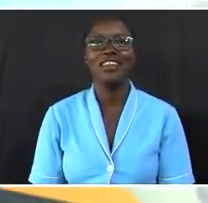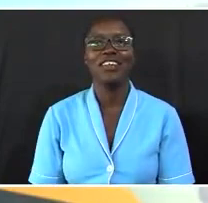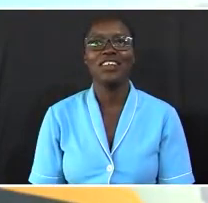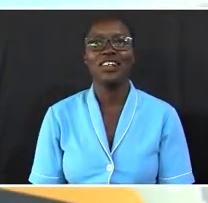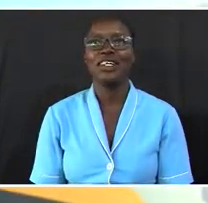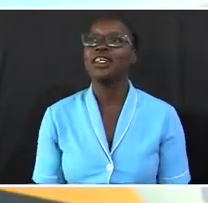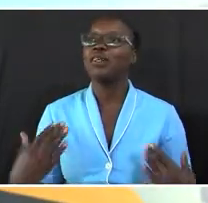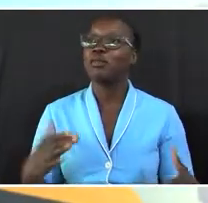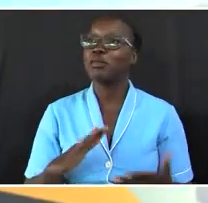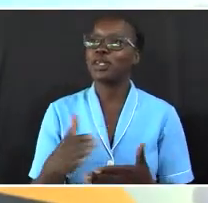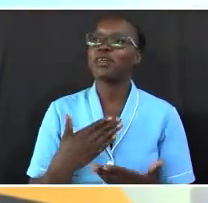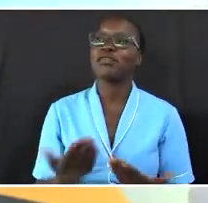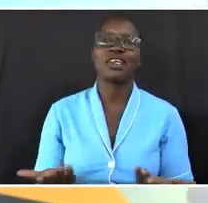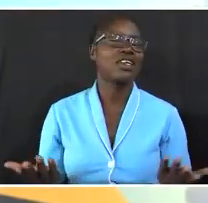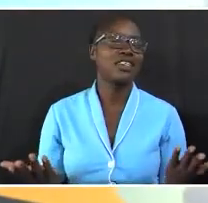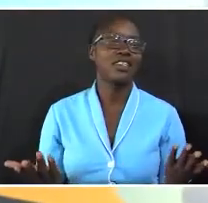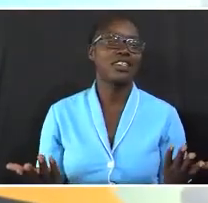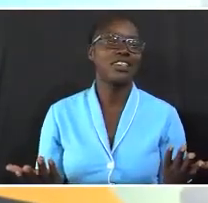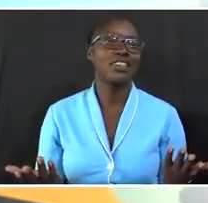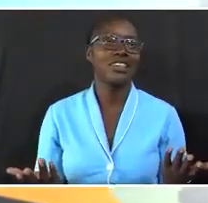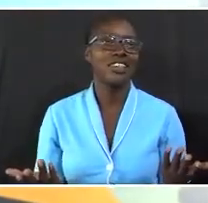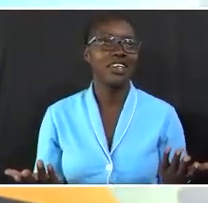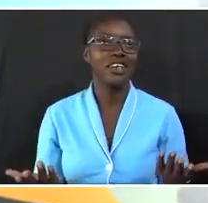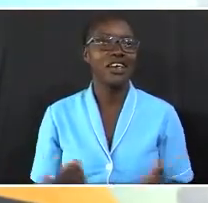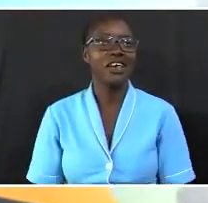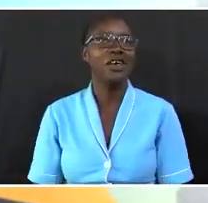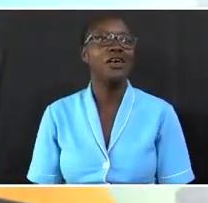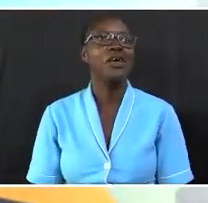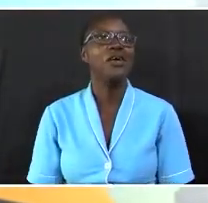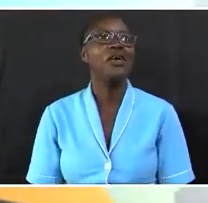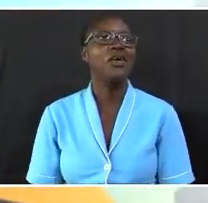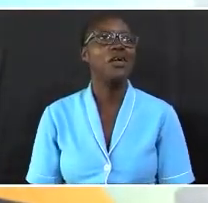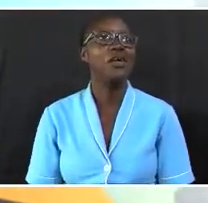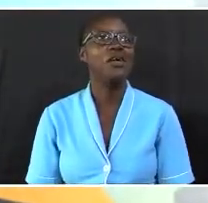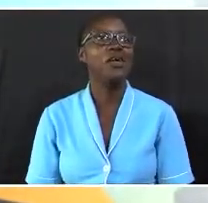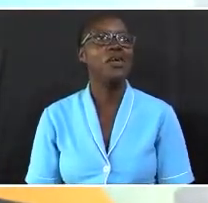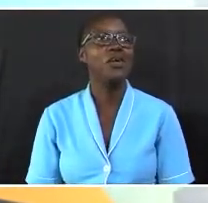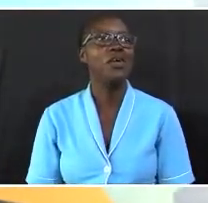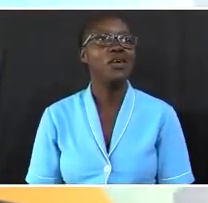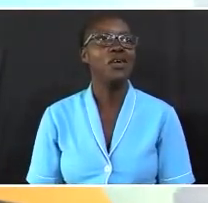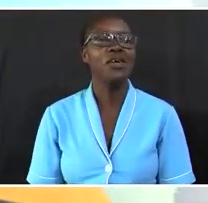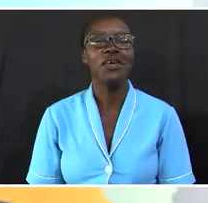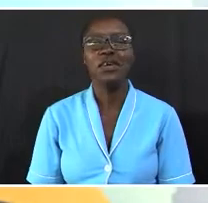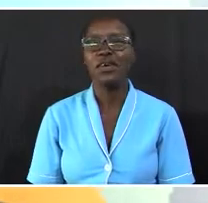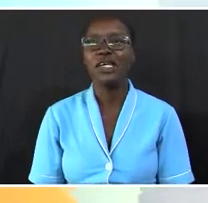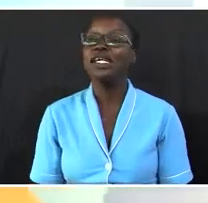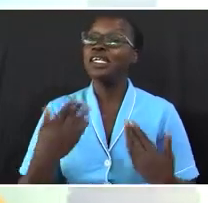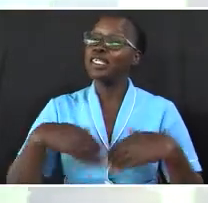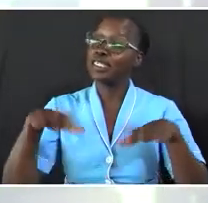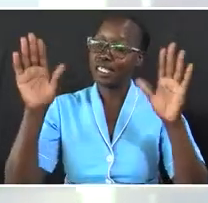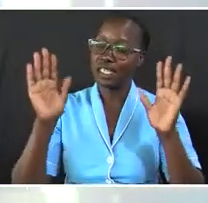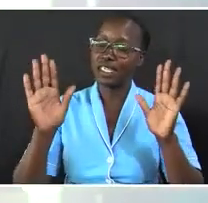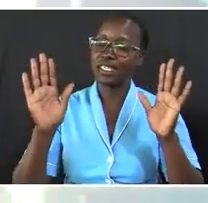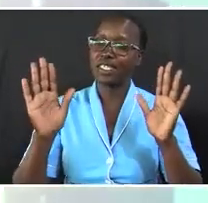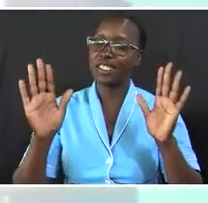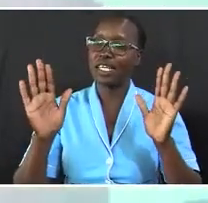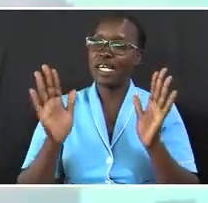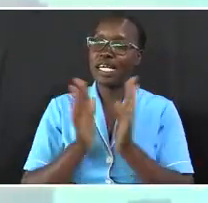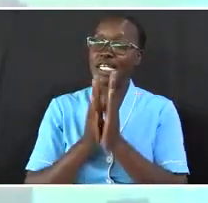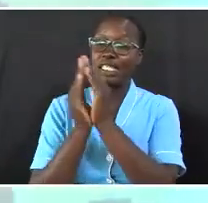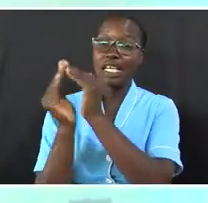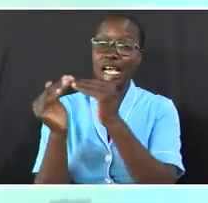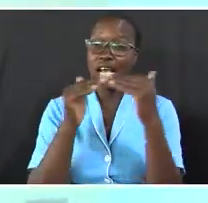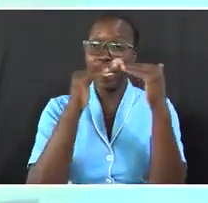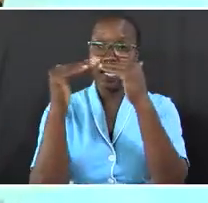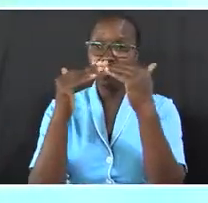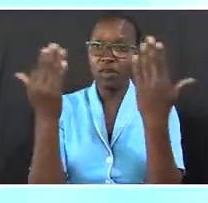People have sung after me. Amen. So surrender is at a level where